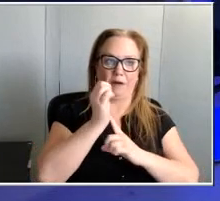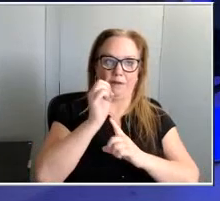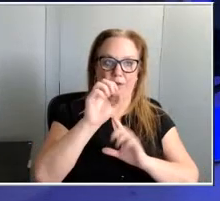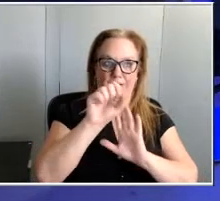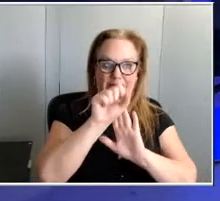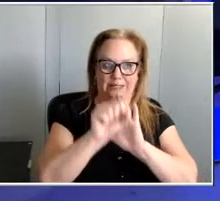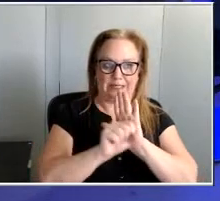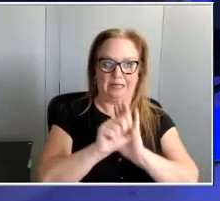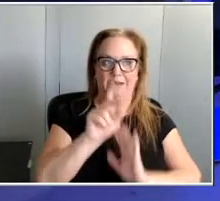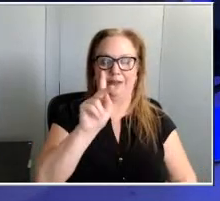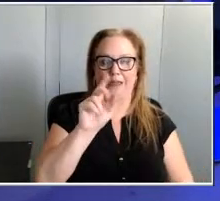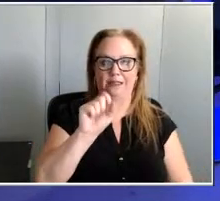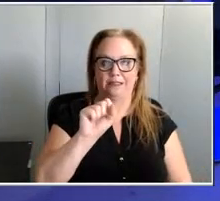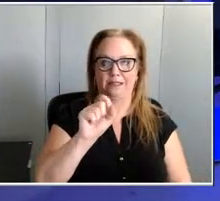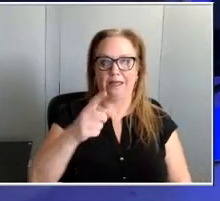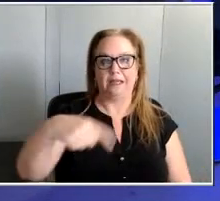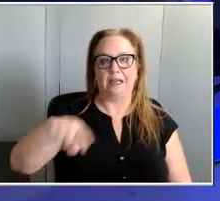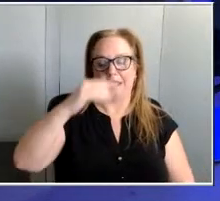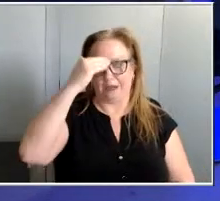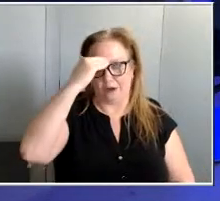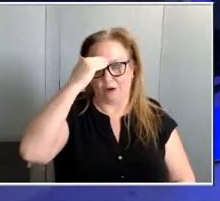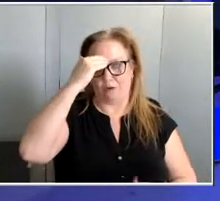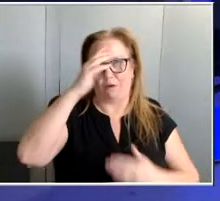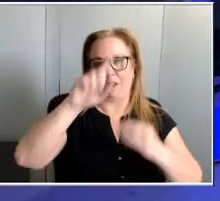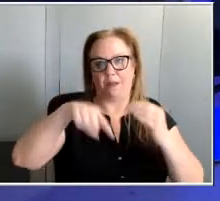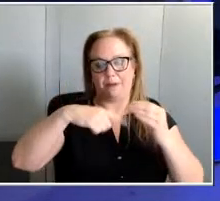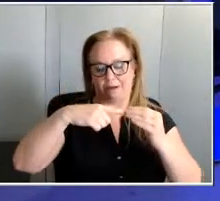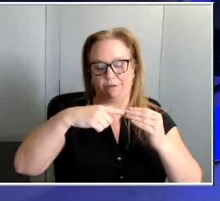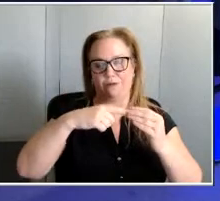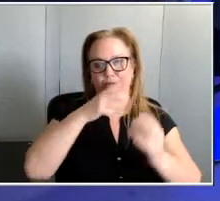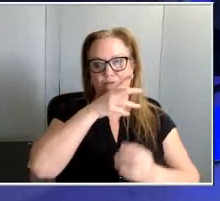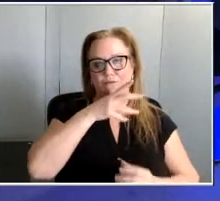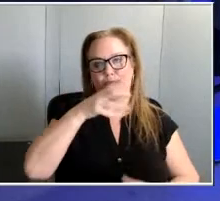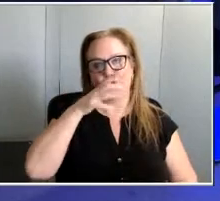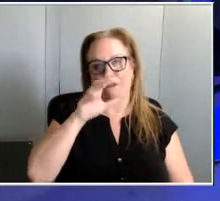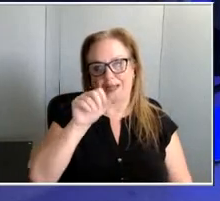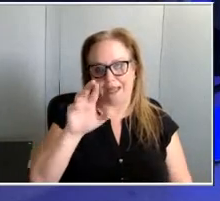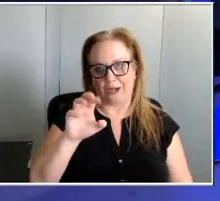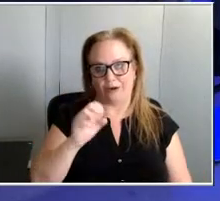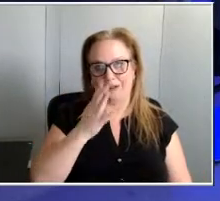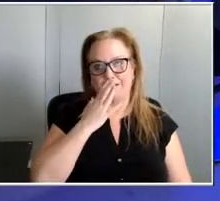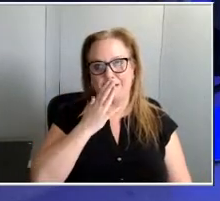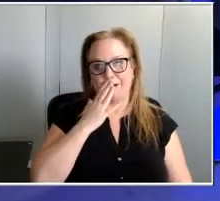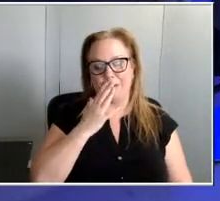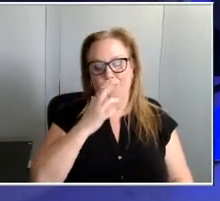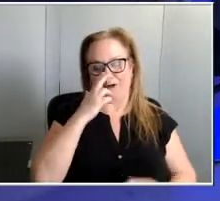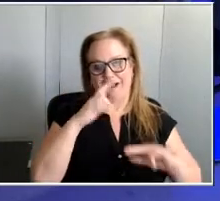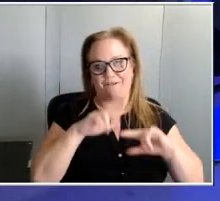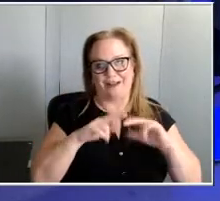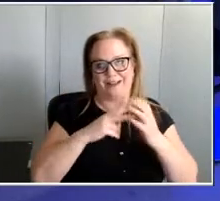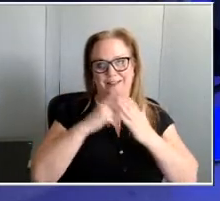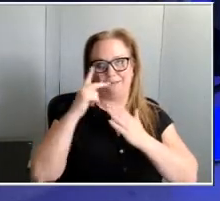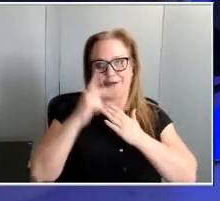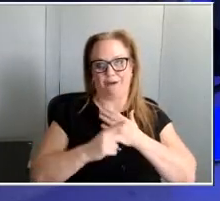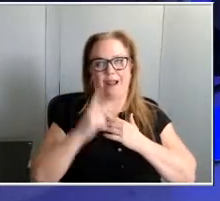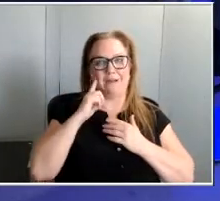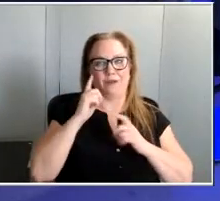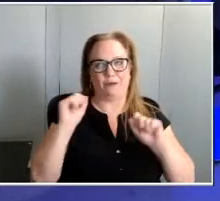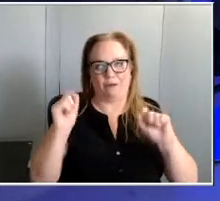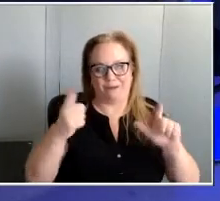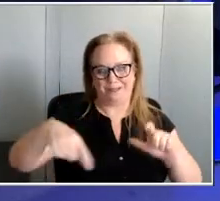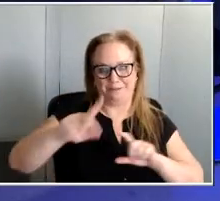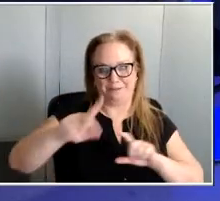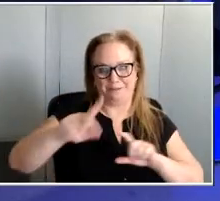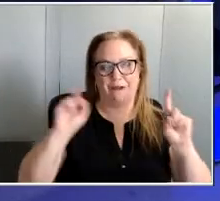Kansas. These folks know a lot about rural care. Thanks everyone for being here. We're going to have a little fun with this program. I've known all these folks for a while.